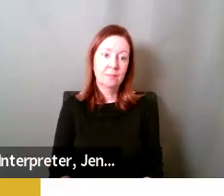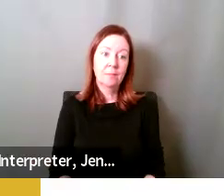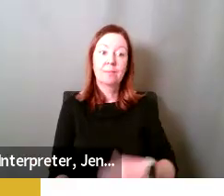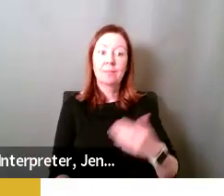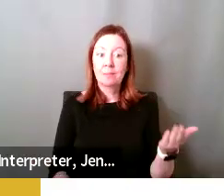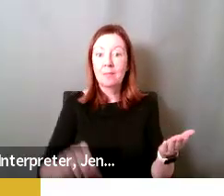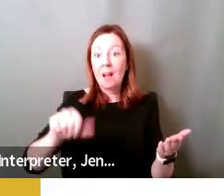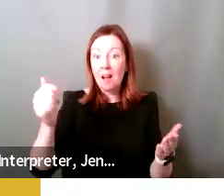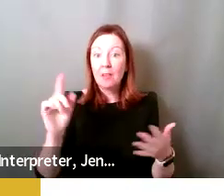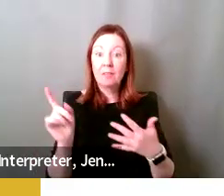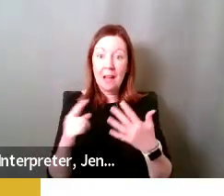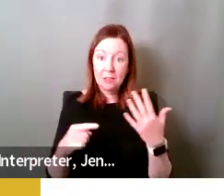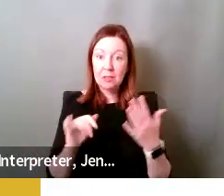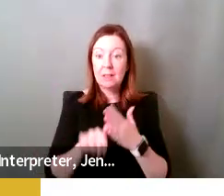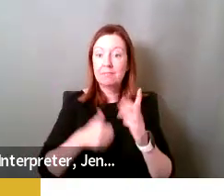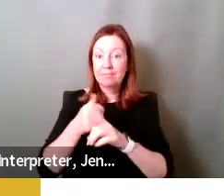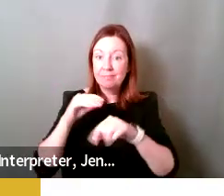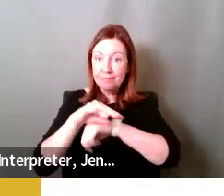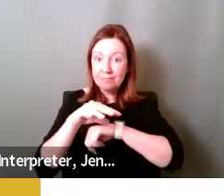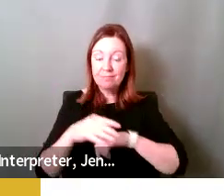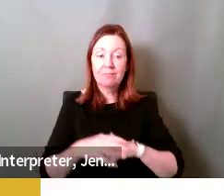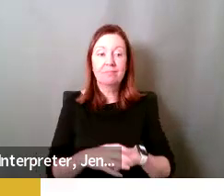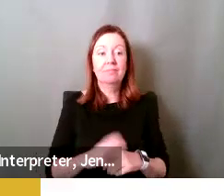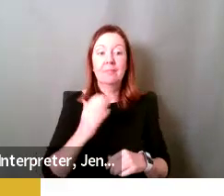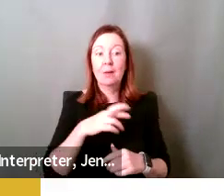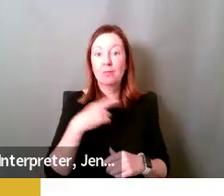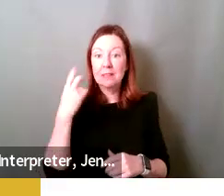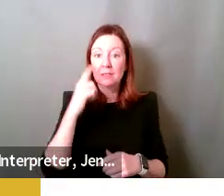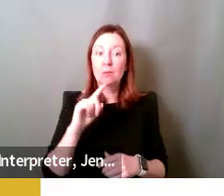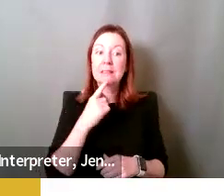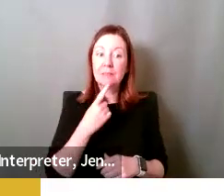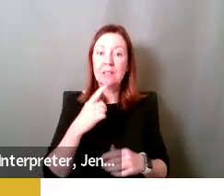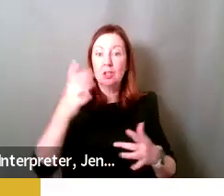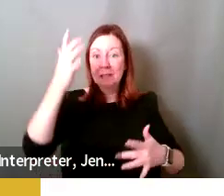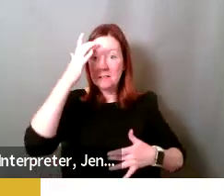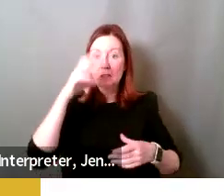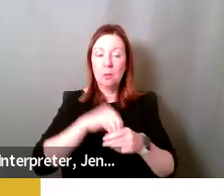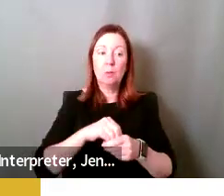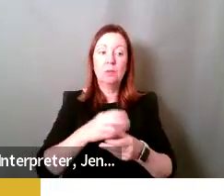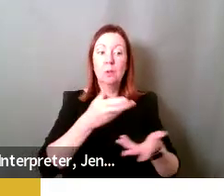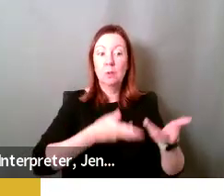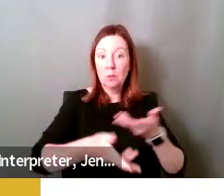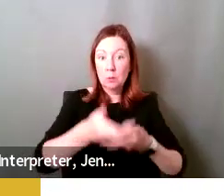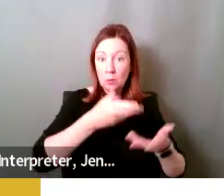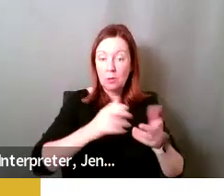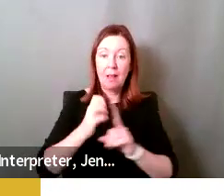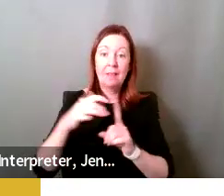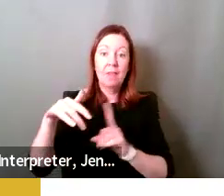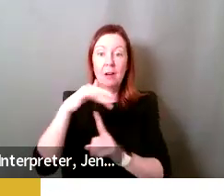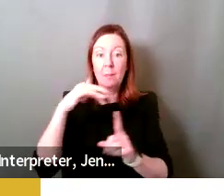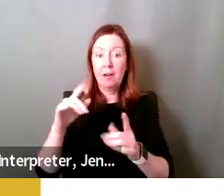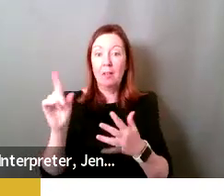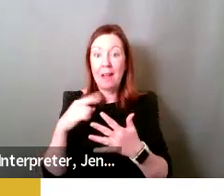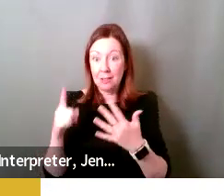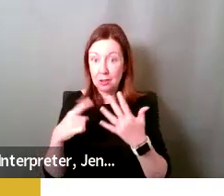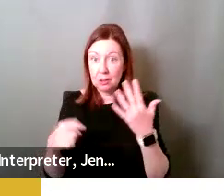Some other factors that impact our risk for severe illness include social and environmental factors.